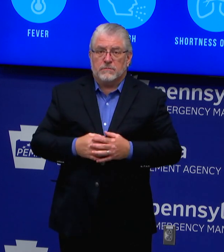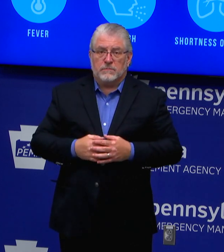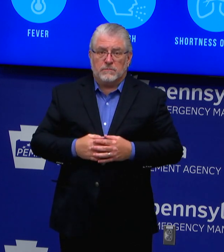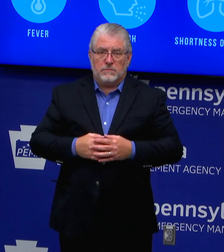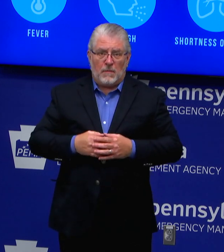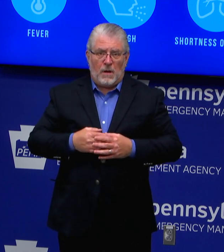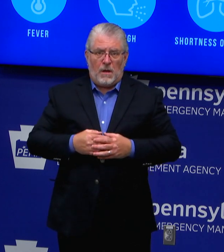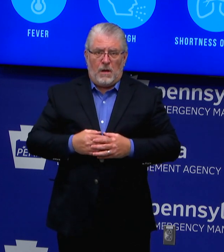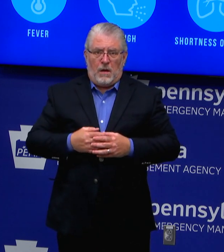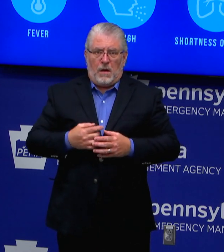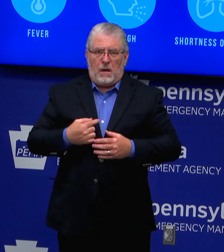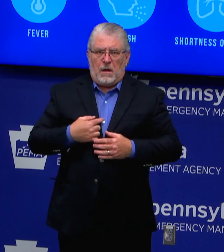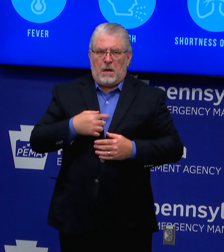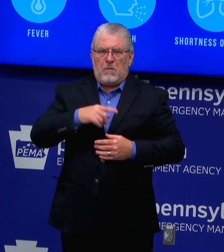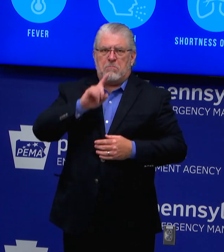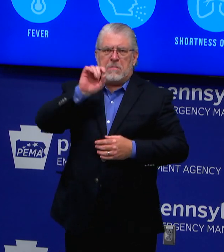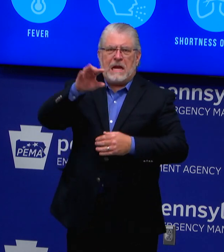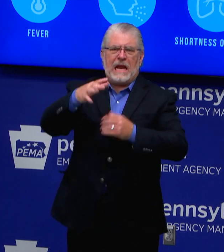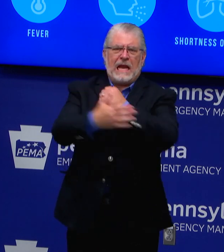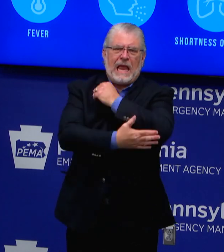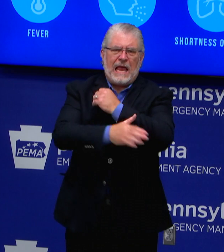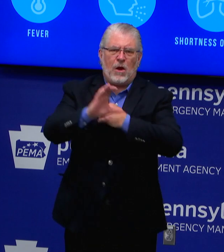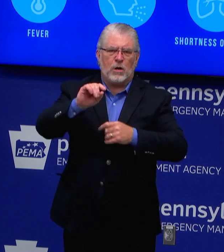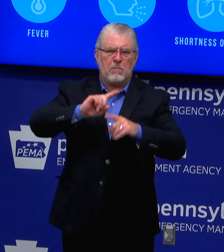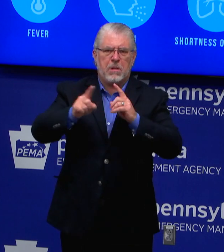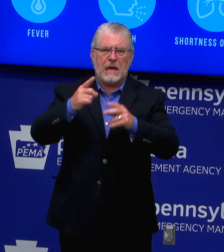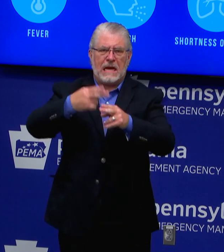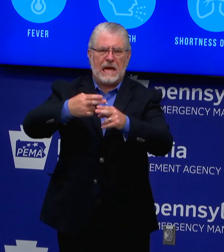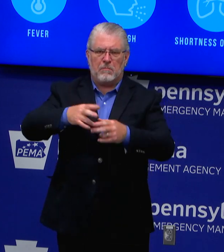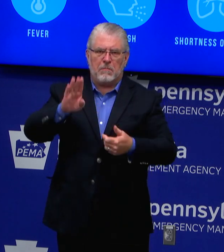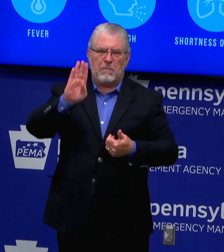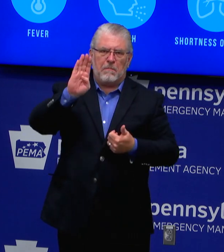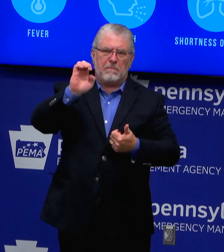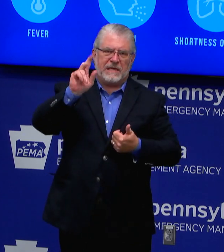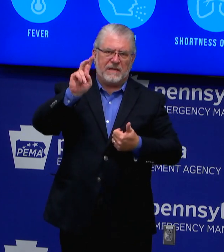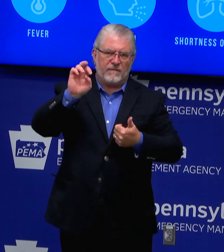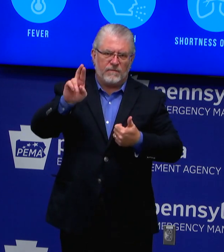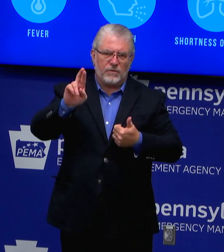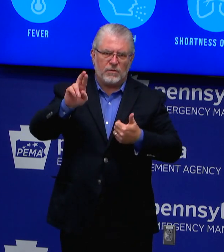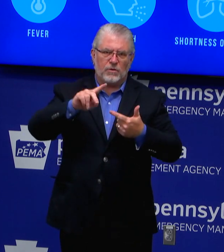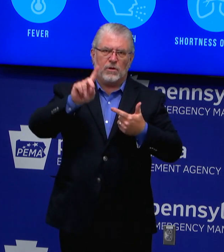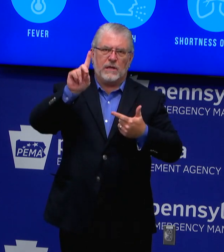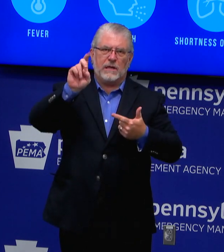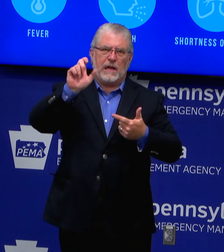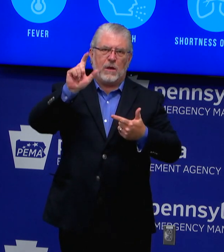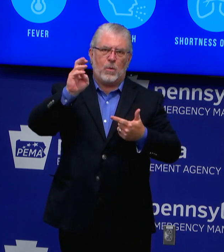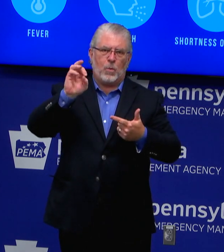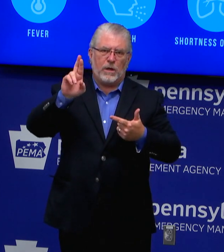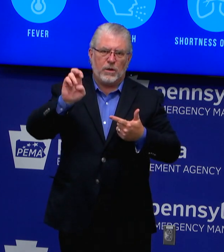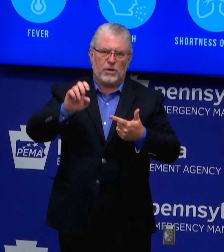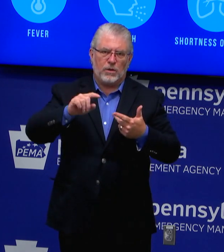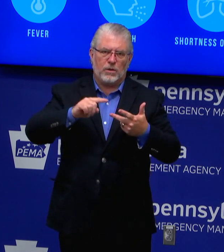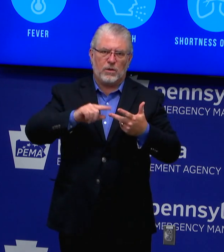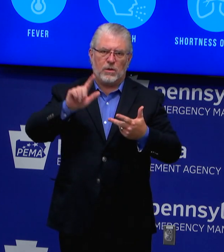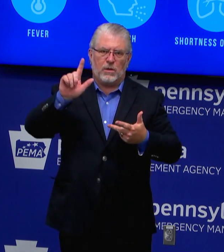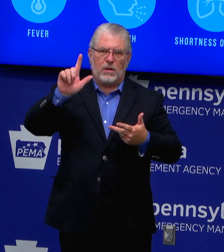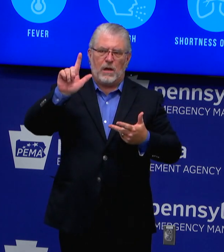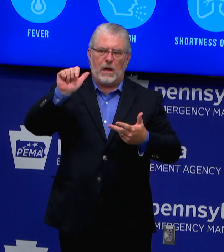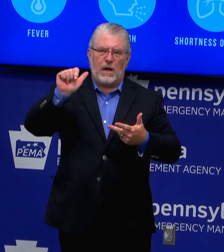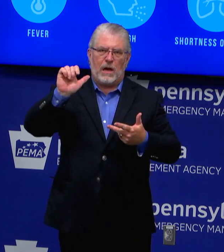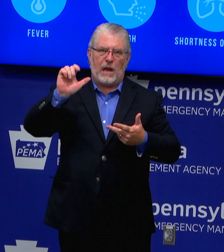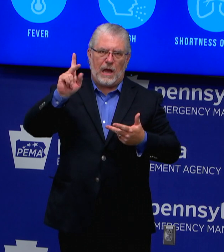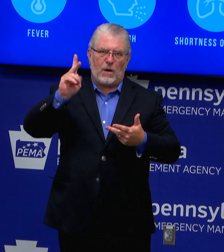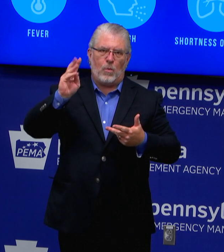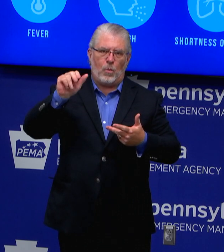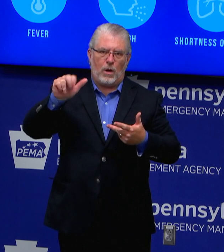each individual site. We're in Beaver, Delaware, Lackawanna, Dauphin, Franklin, Schuylkill, Chester, Pike,